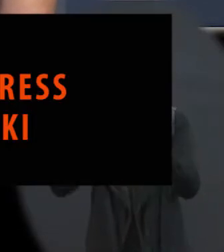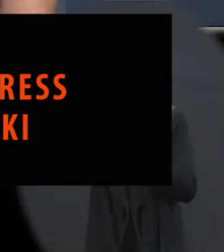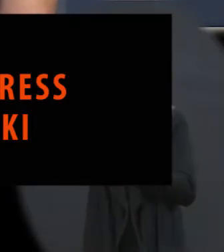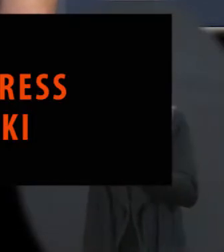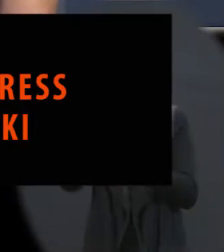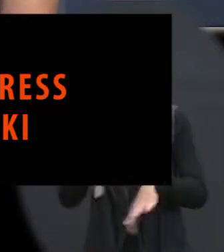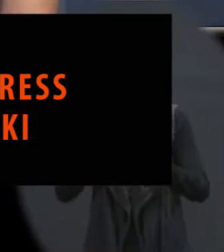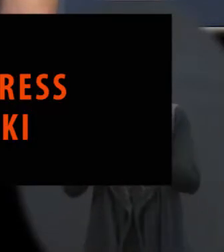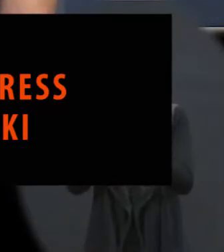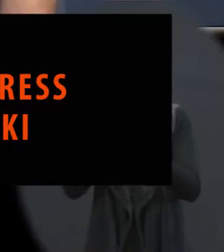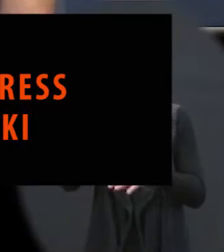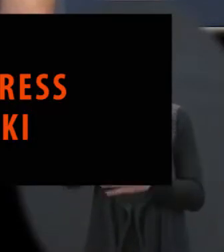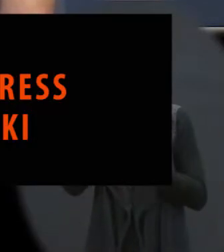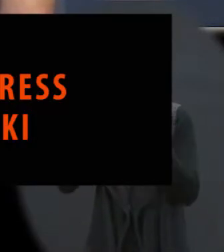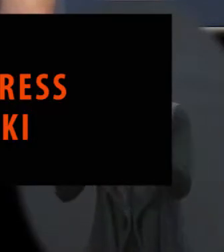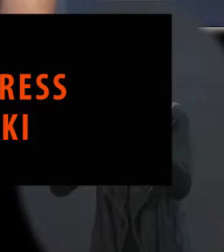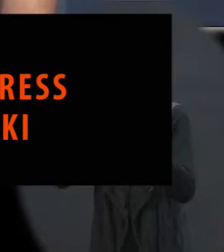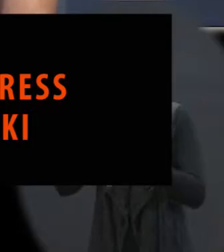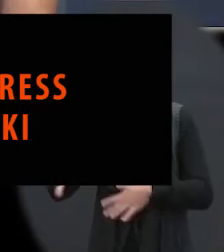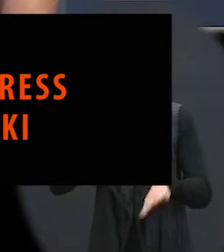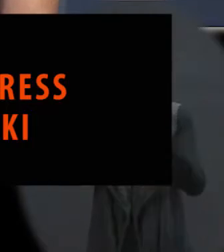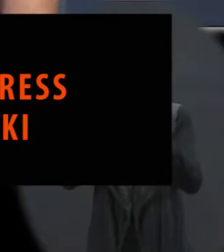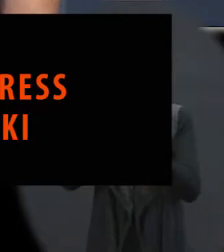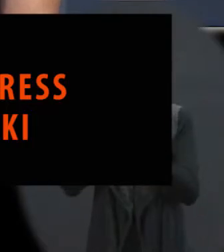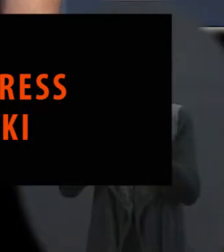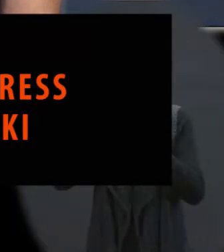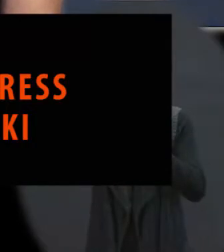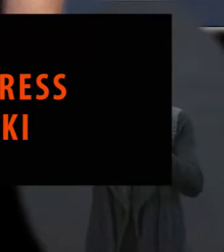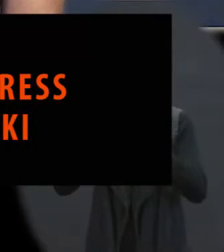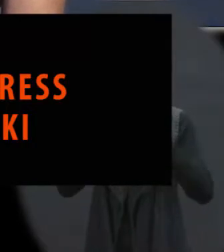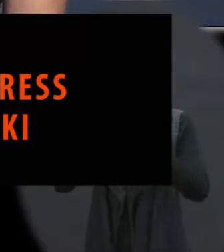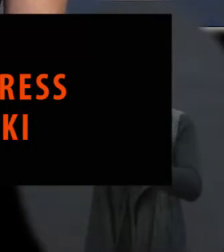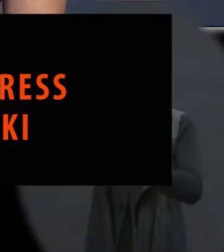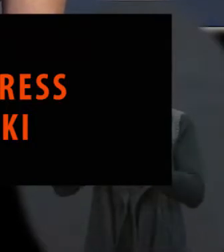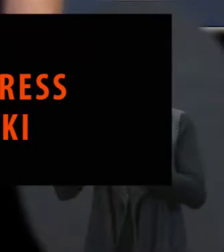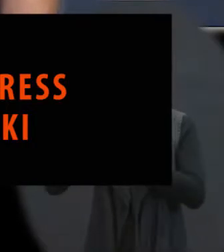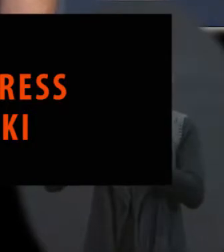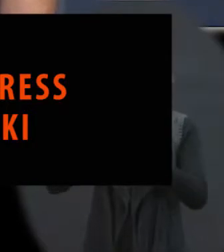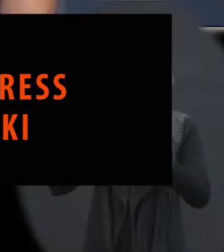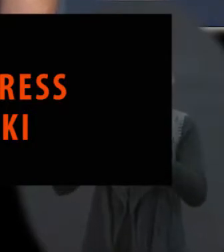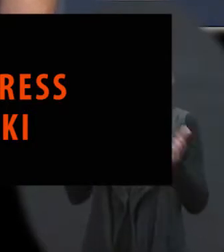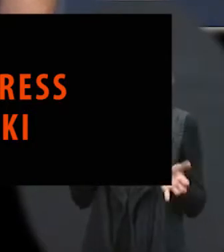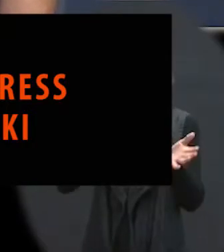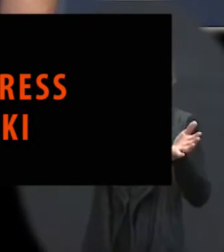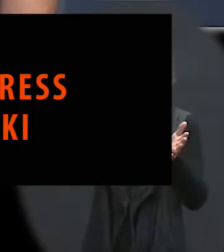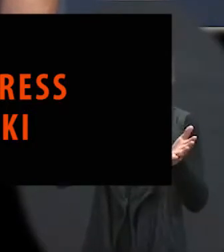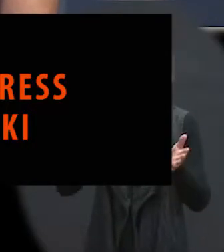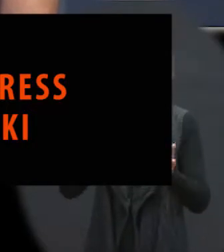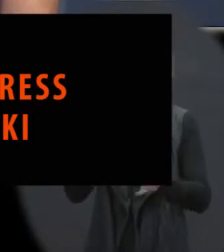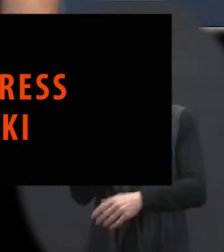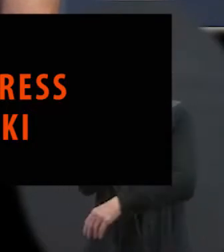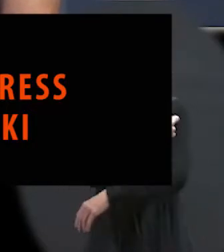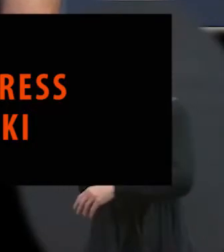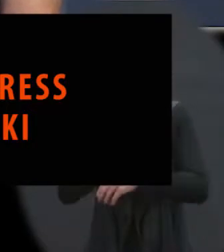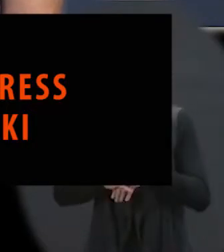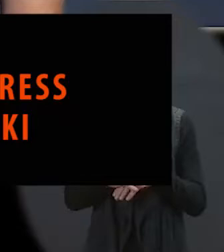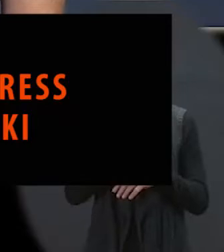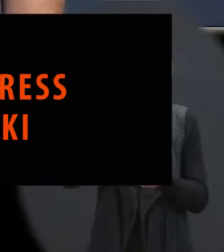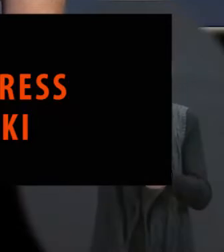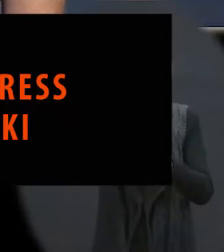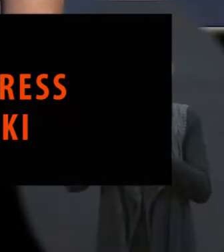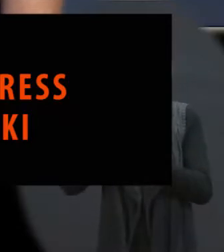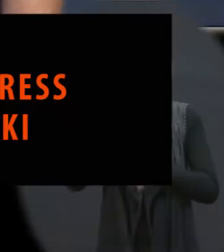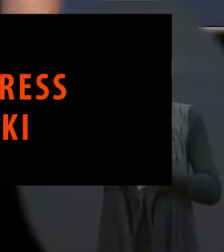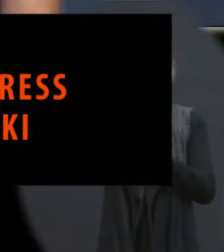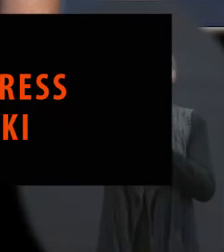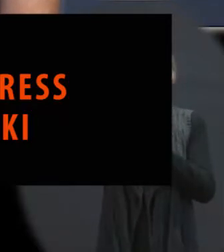critical roles during the pandemic and to discuss how to encourage vaccinations. The COVID-19 pandemic and the corresponding economic crisis